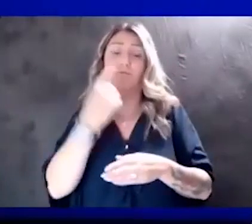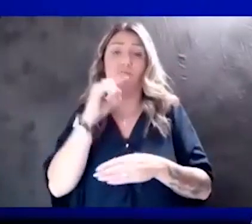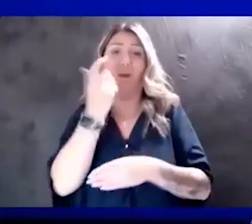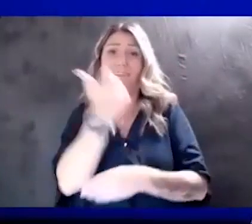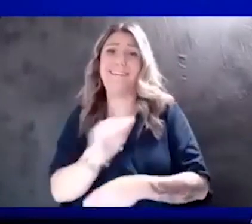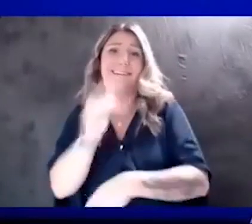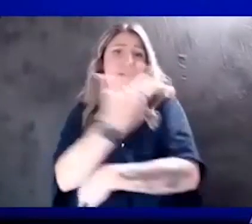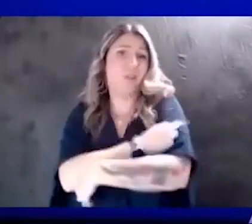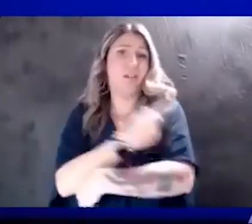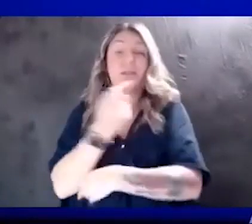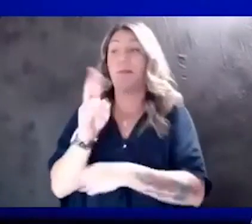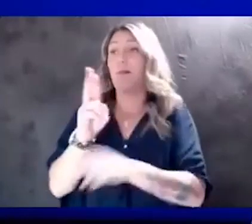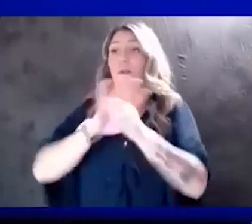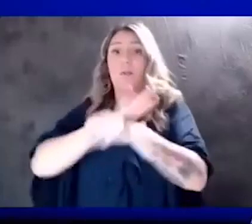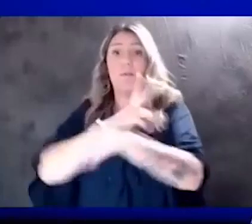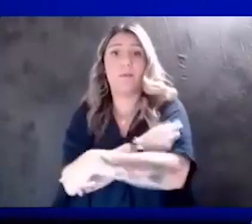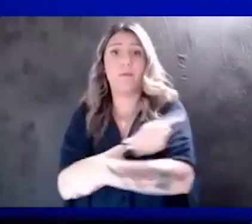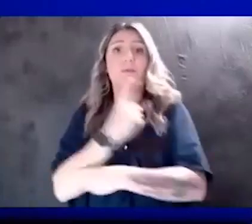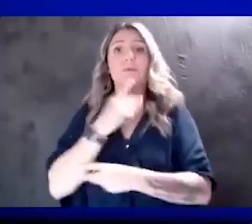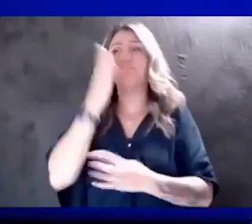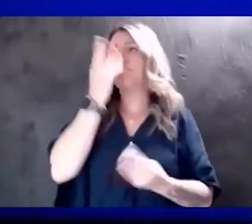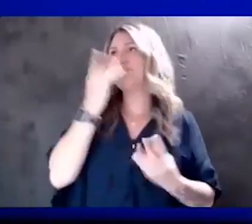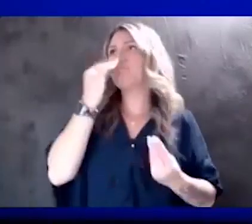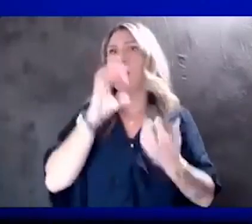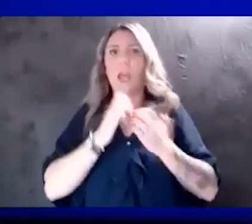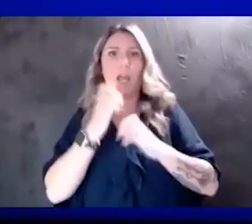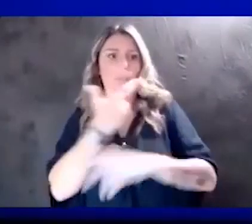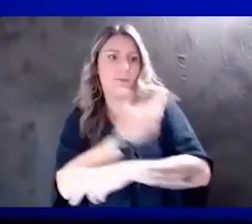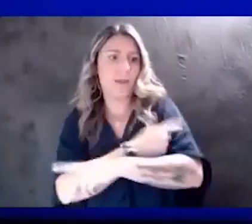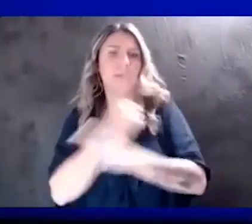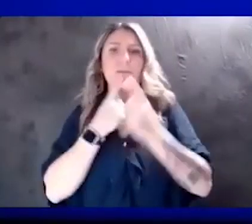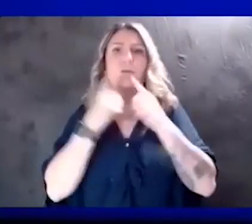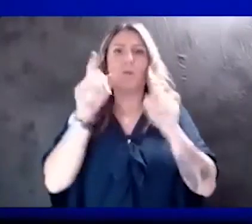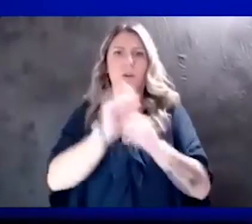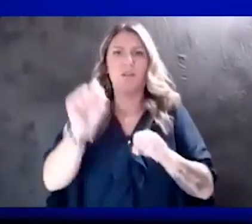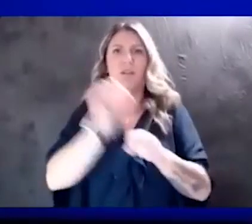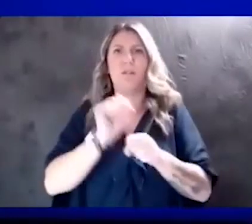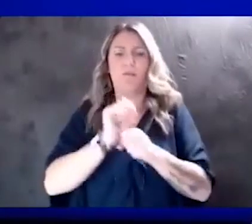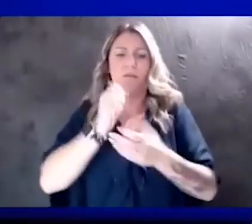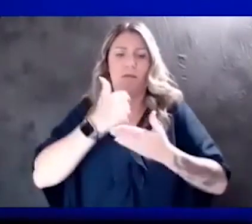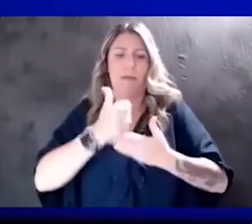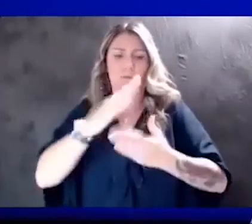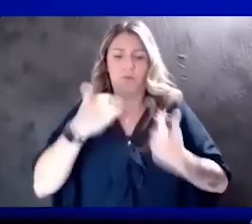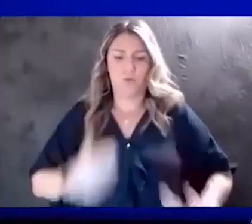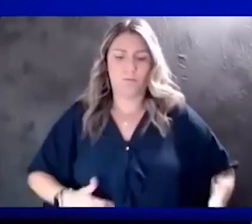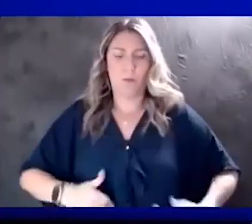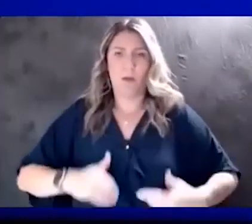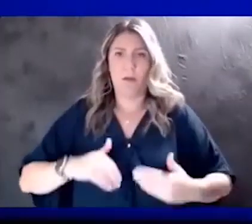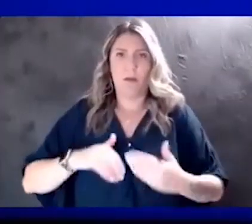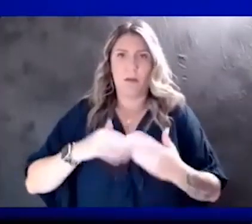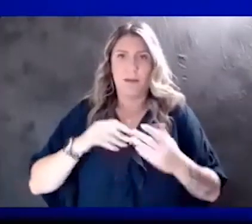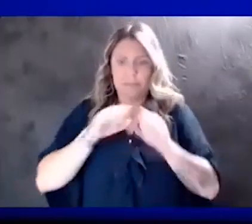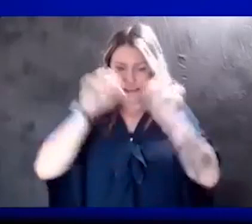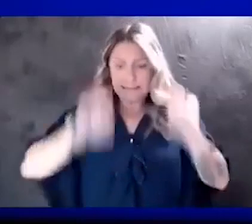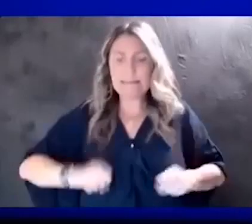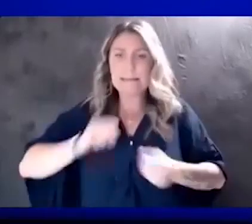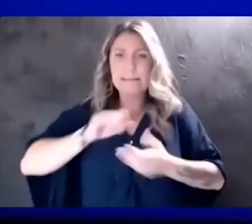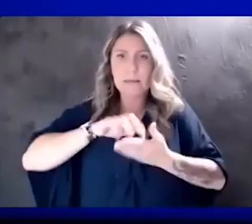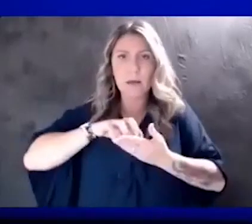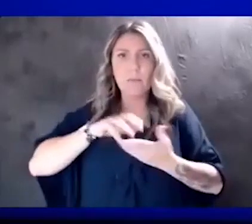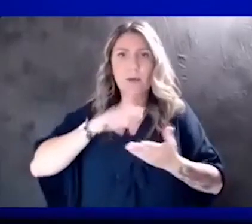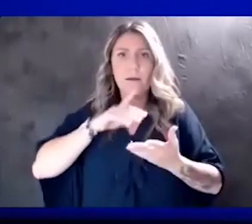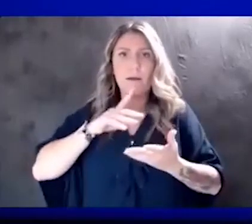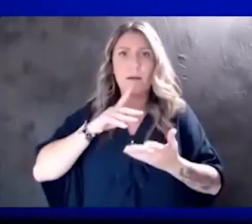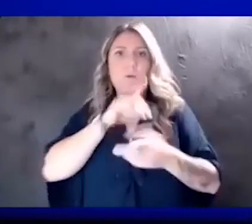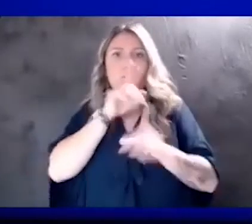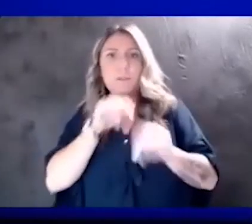you think about how a vaccine works, it helps your immune system build a response. If your immune system starts off weaker,